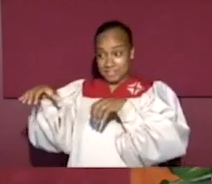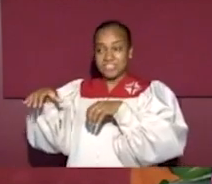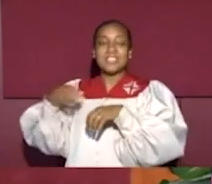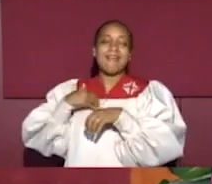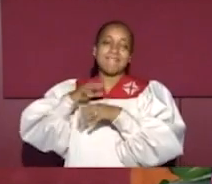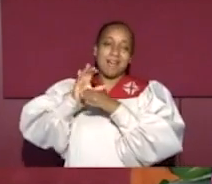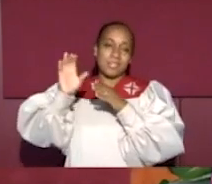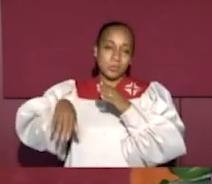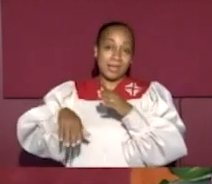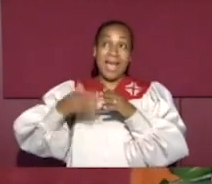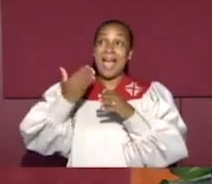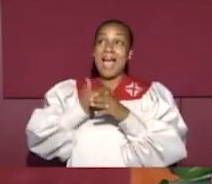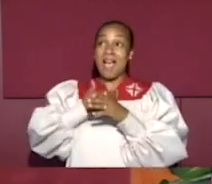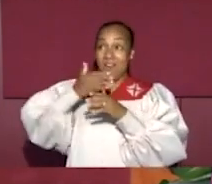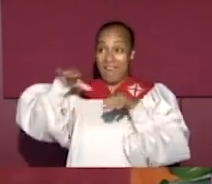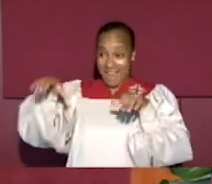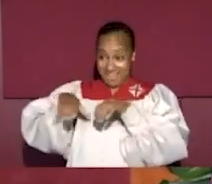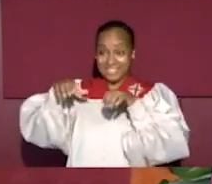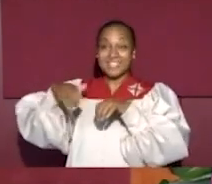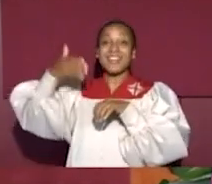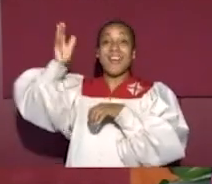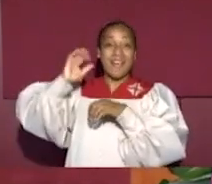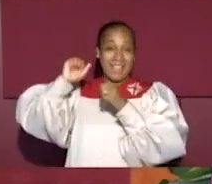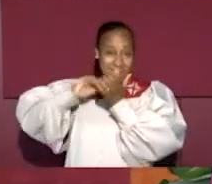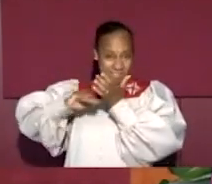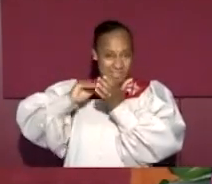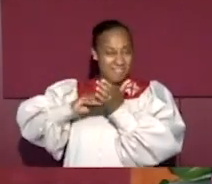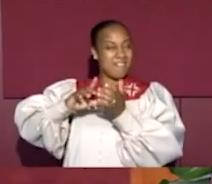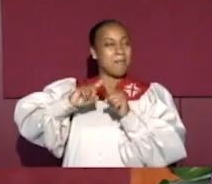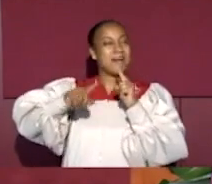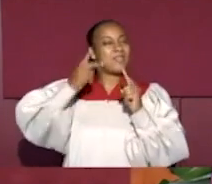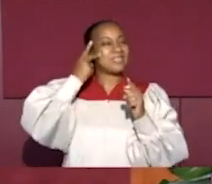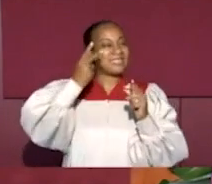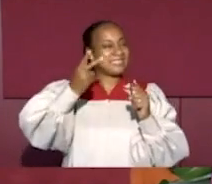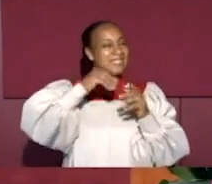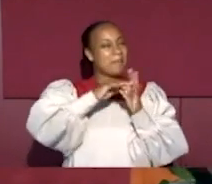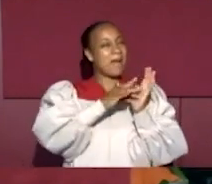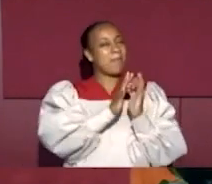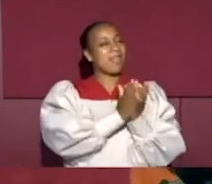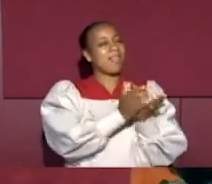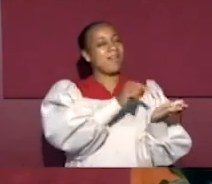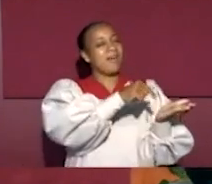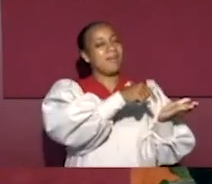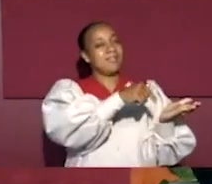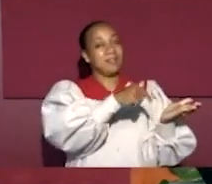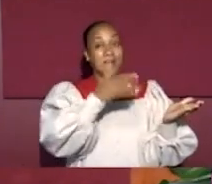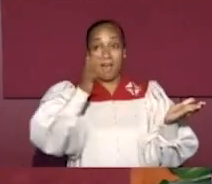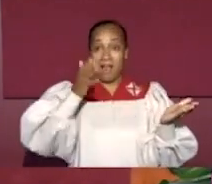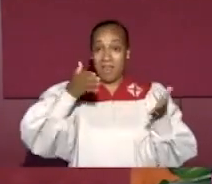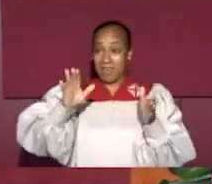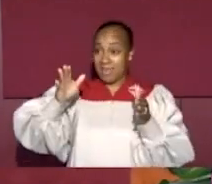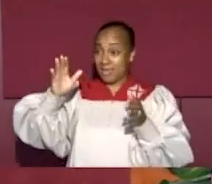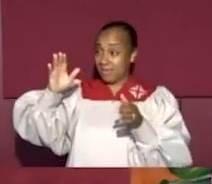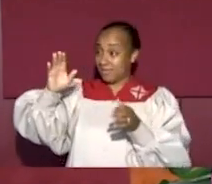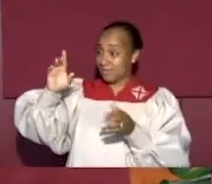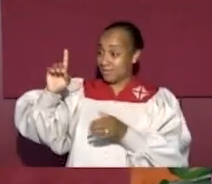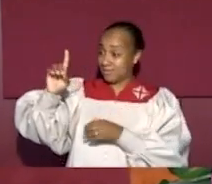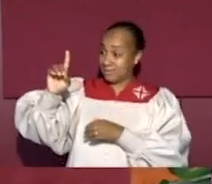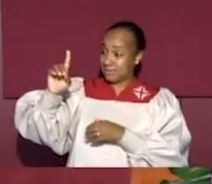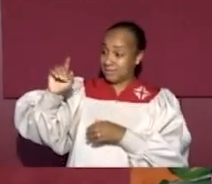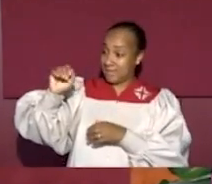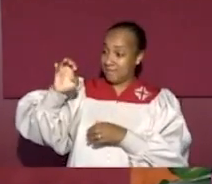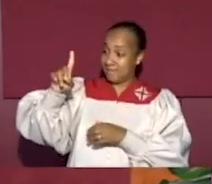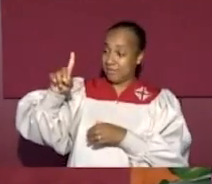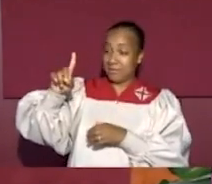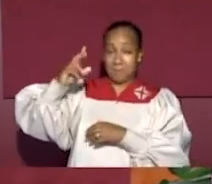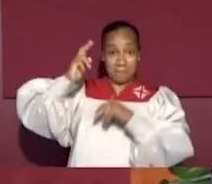actions can be forgiven by a holy God, but we can see in the Bible that forgiveness, God didn't allow David to build the temple. He